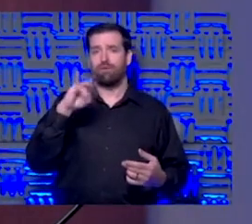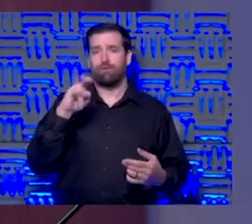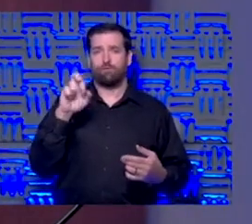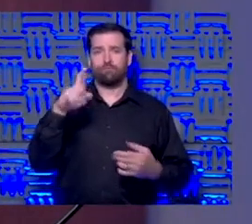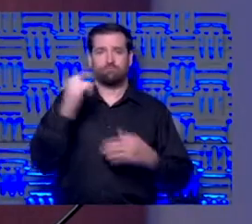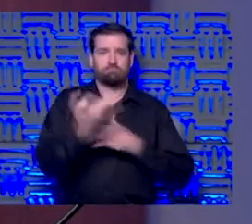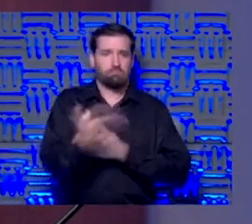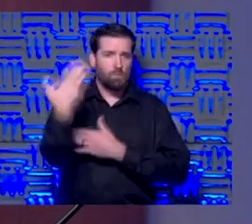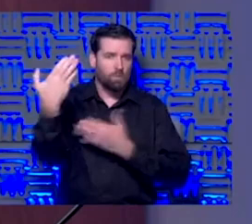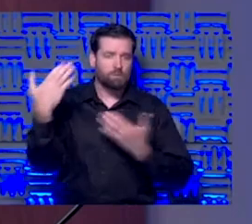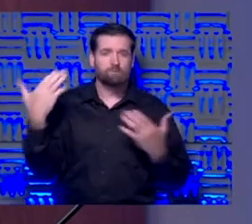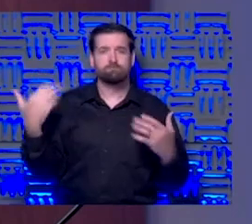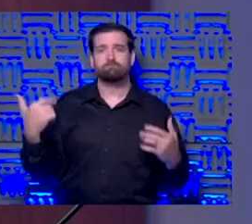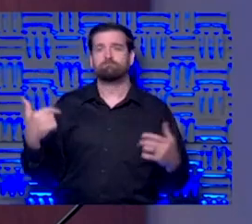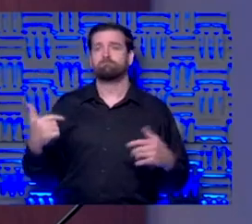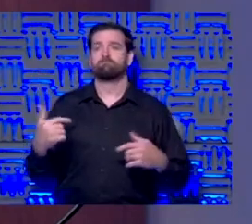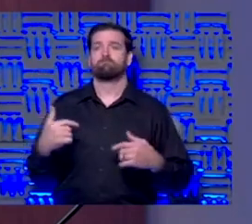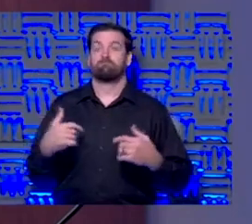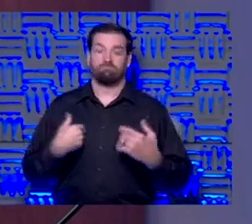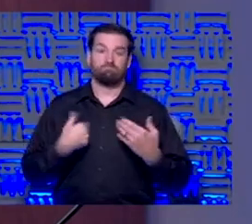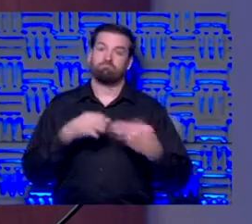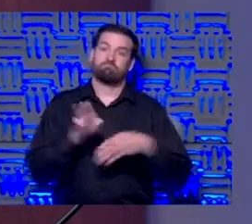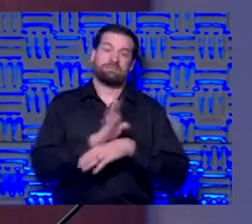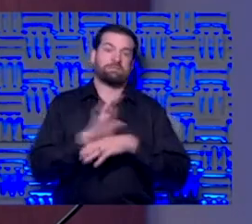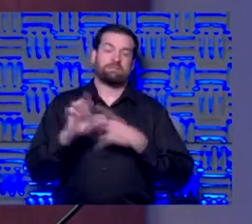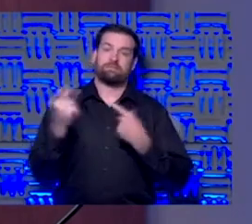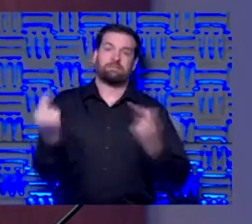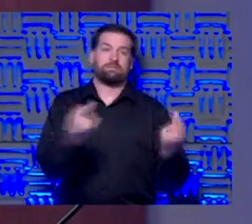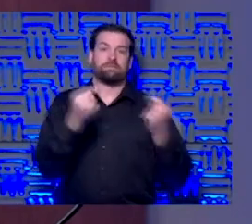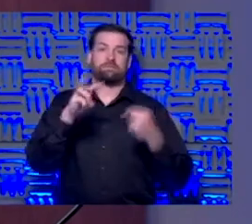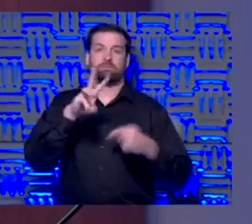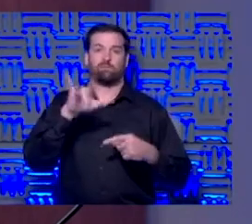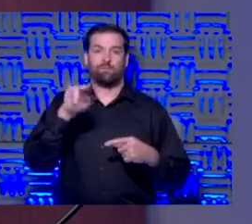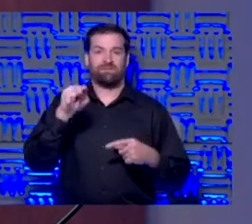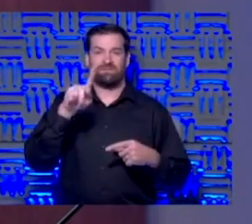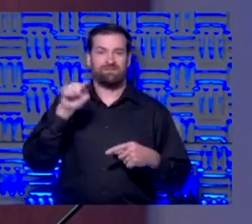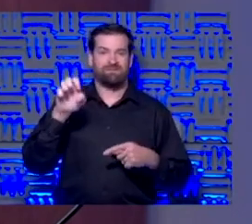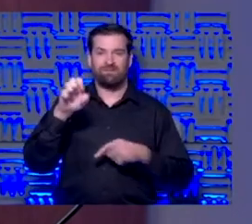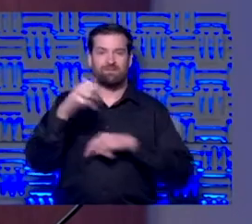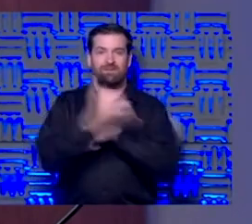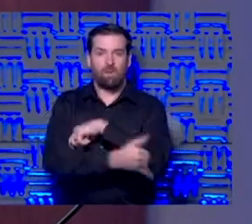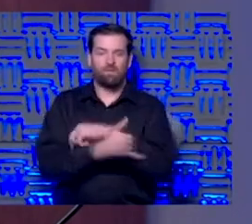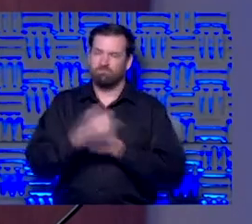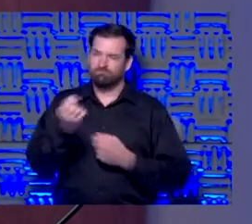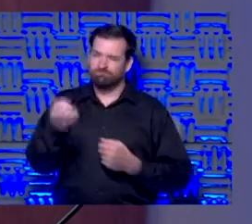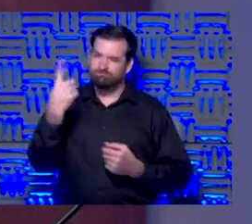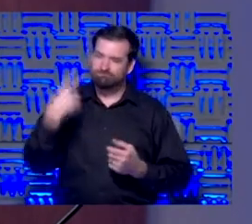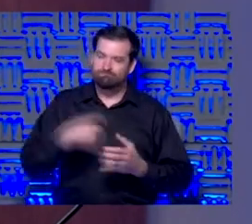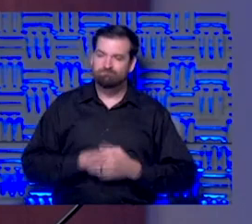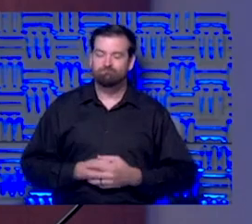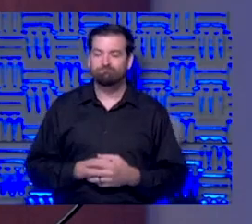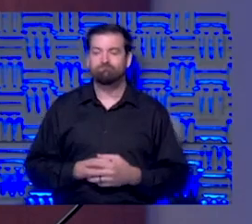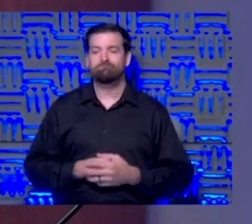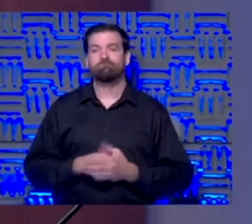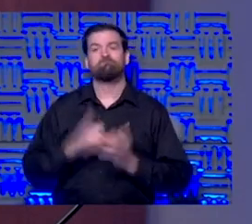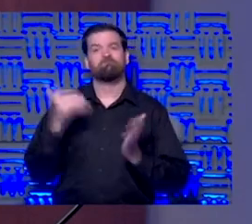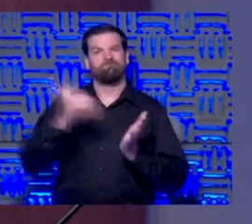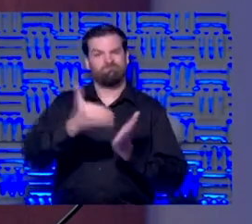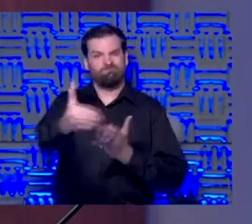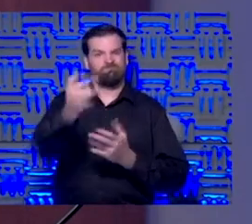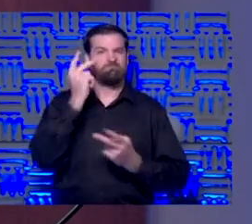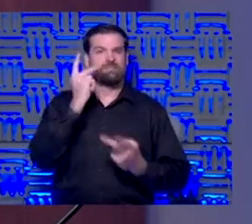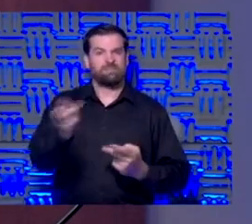morning. It's been a busy time in Wyandotte County, as you can imagine. We've continued to see a number